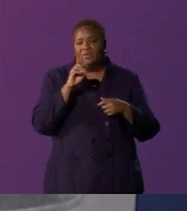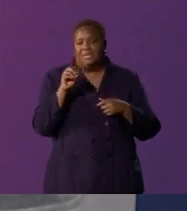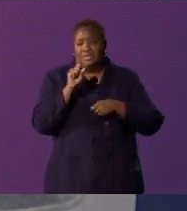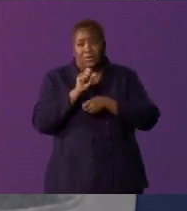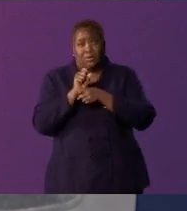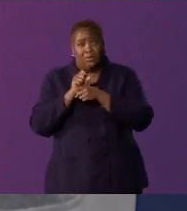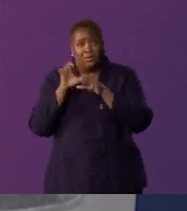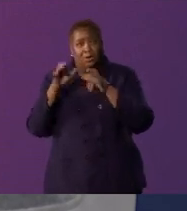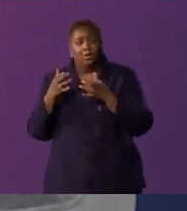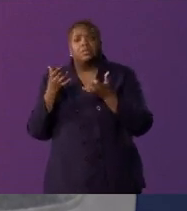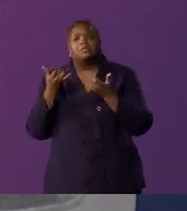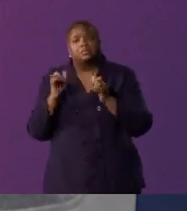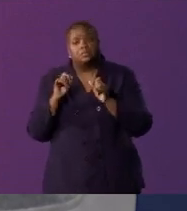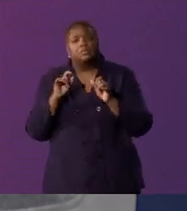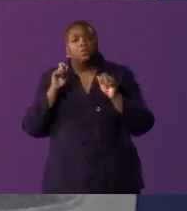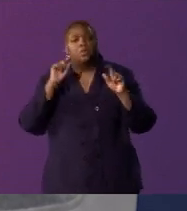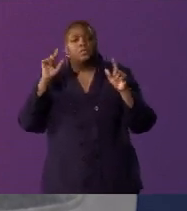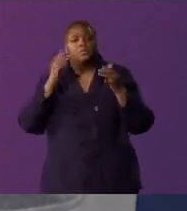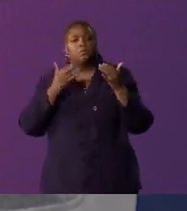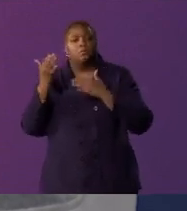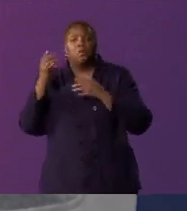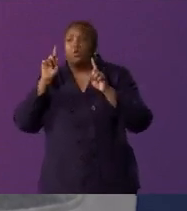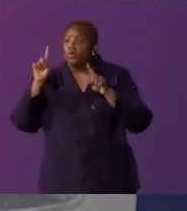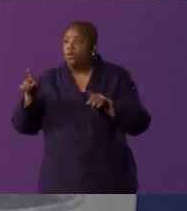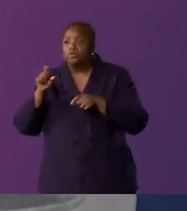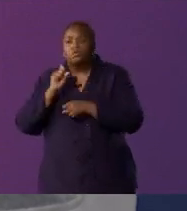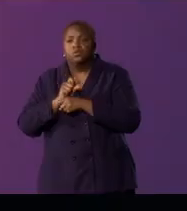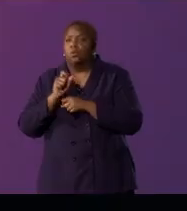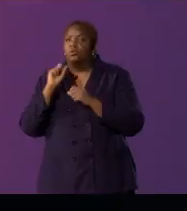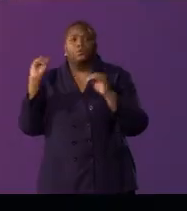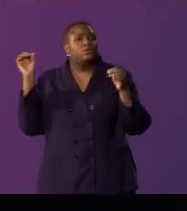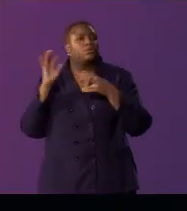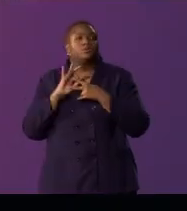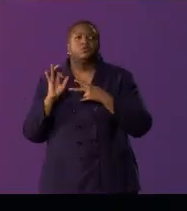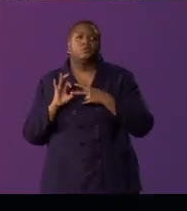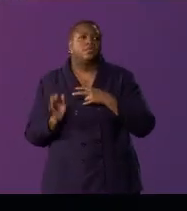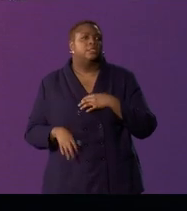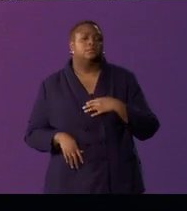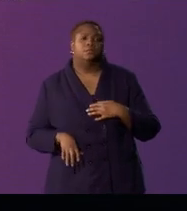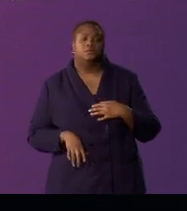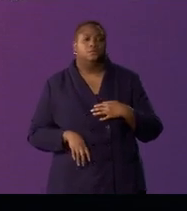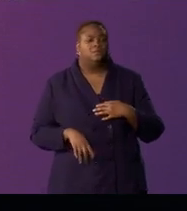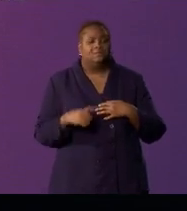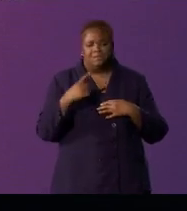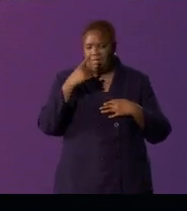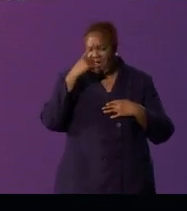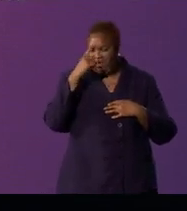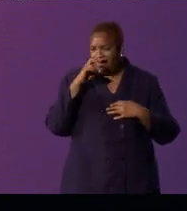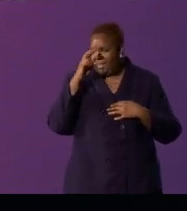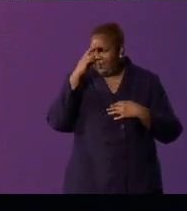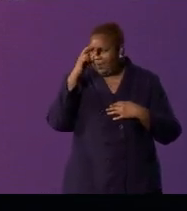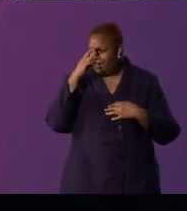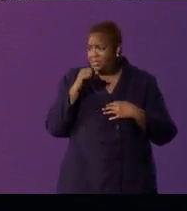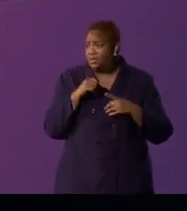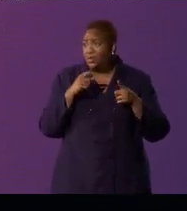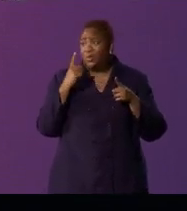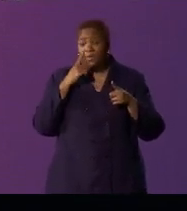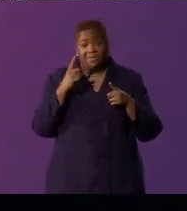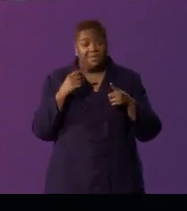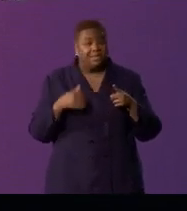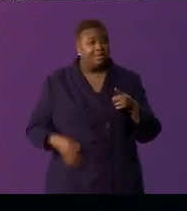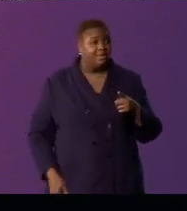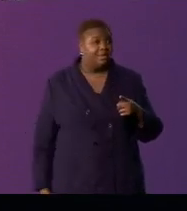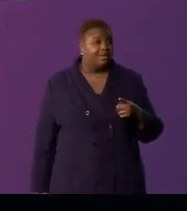workforce still gets up in the morning and goes to work and has no choice. As I think about PepsiCo, when I was there, you think we could manufacture